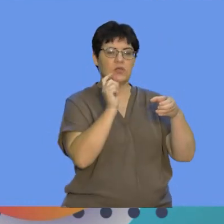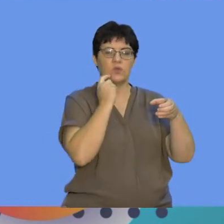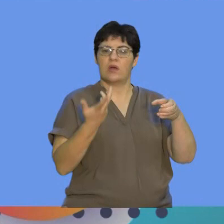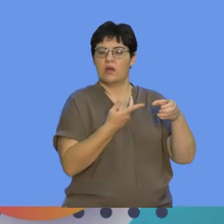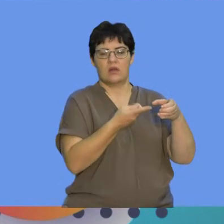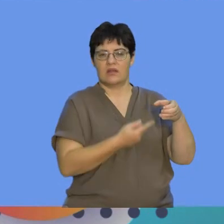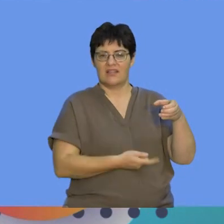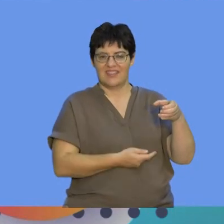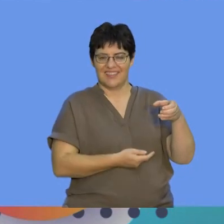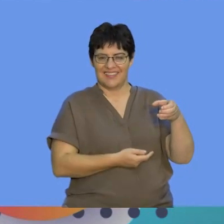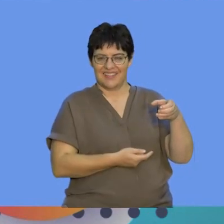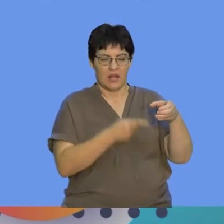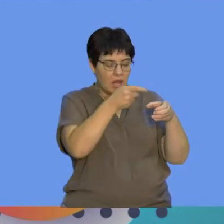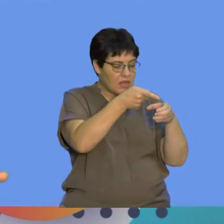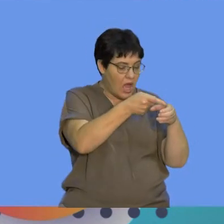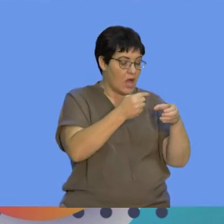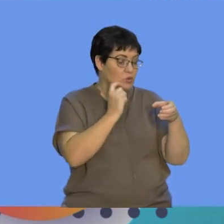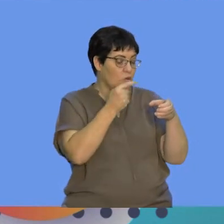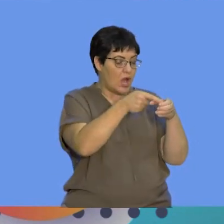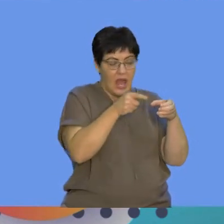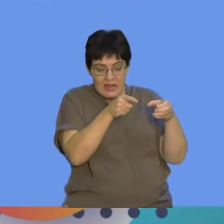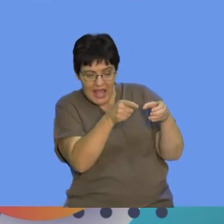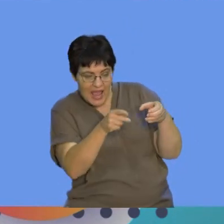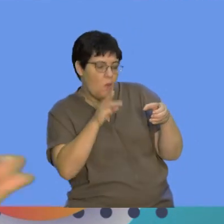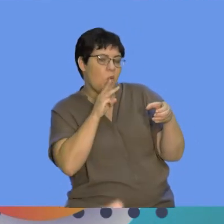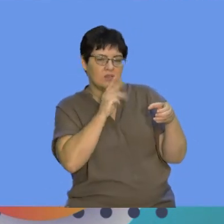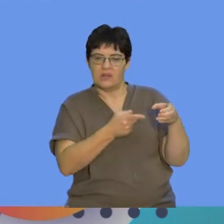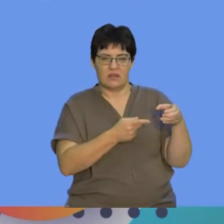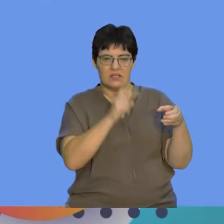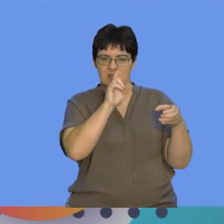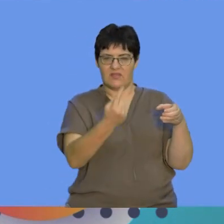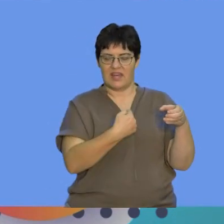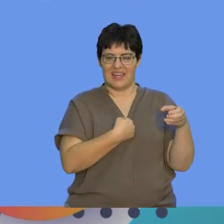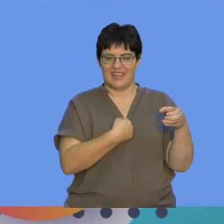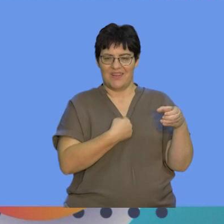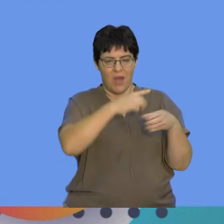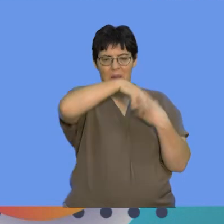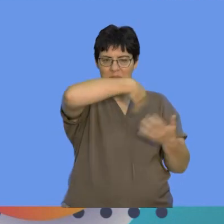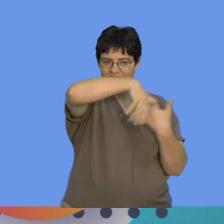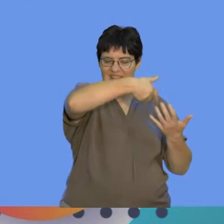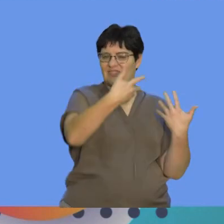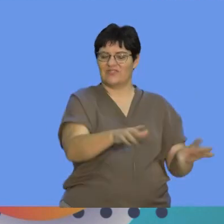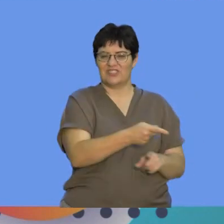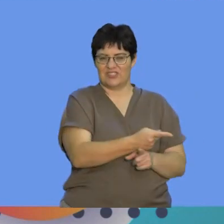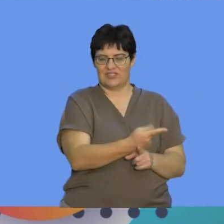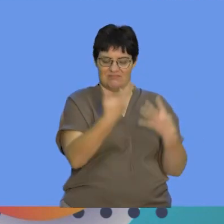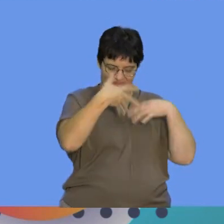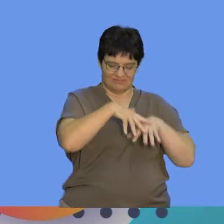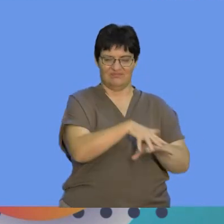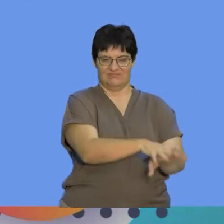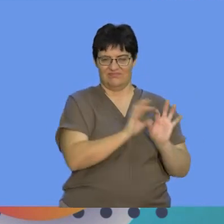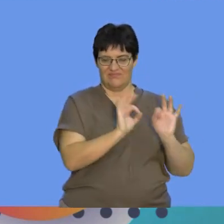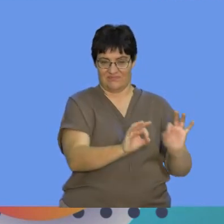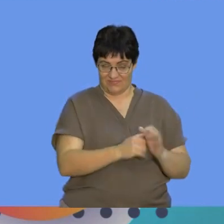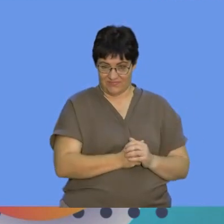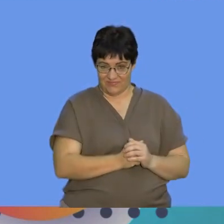position to say, okay, these are the sugar particles that make up the sugar, and then these are the water particles that make up, or the water